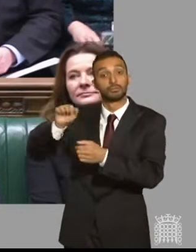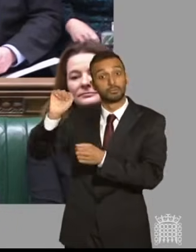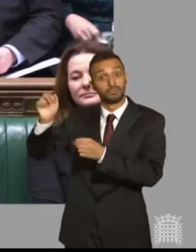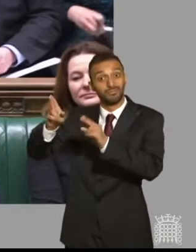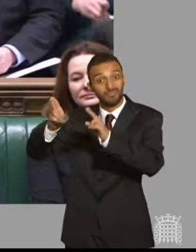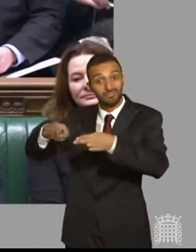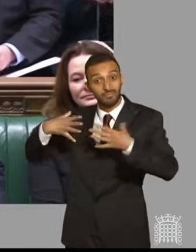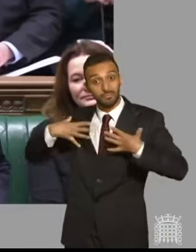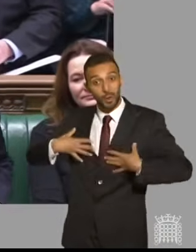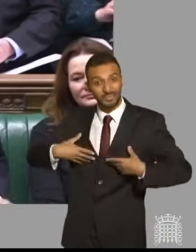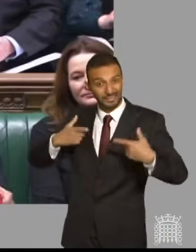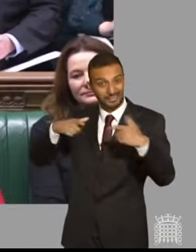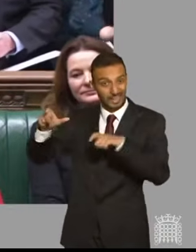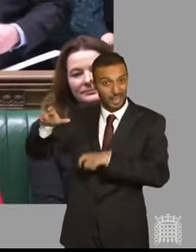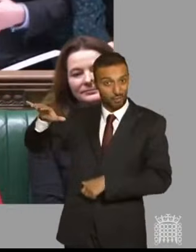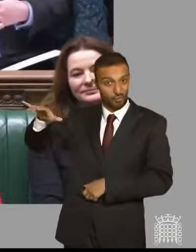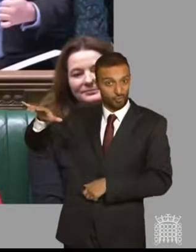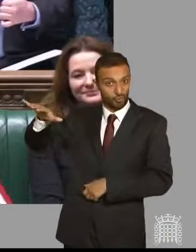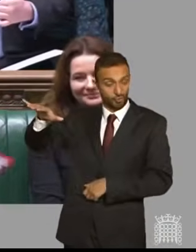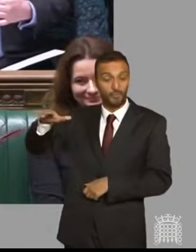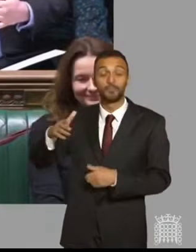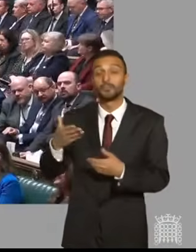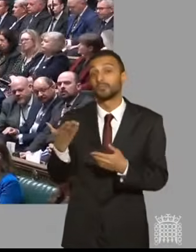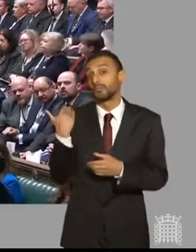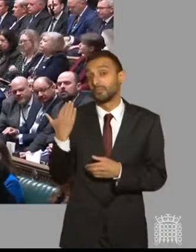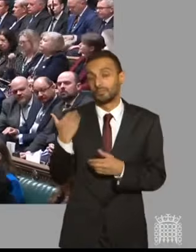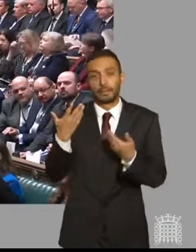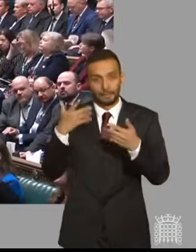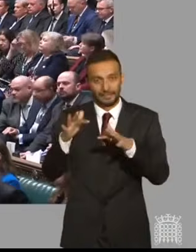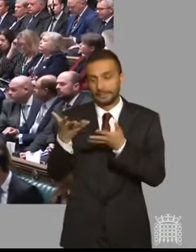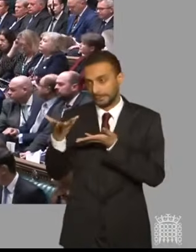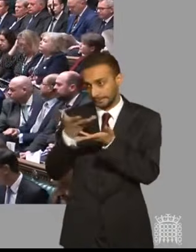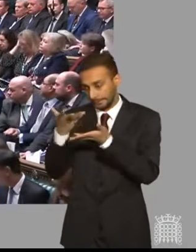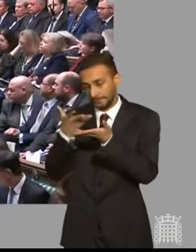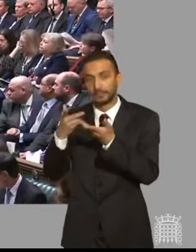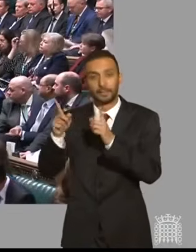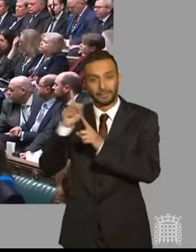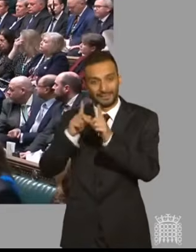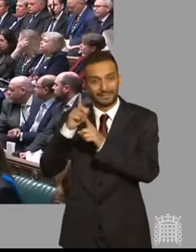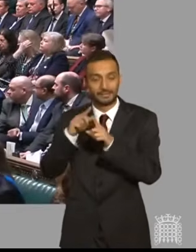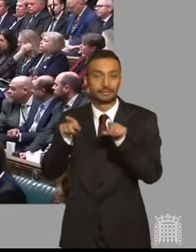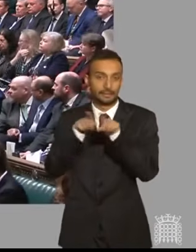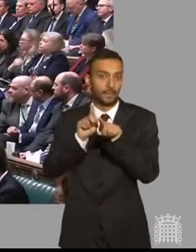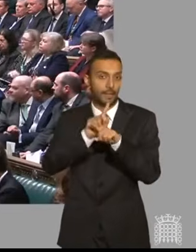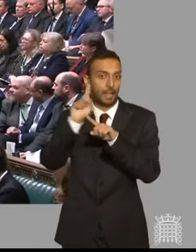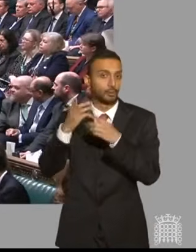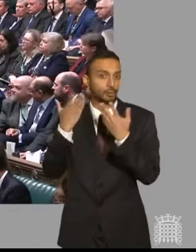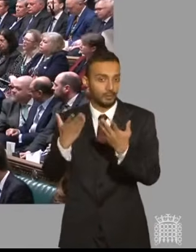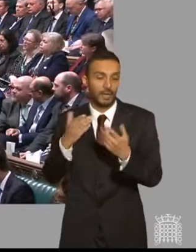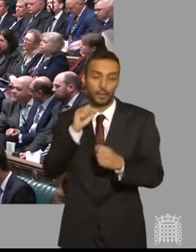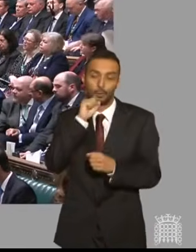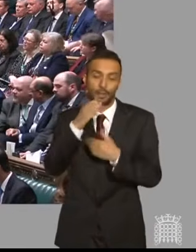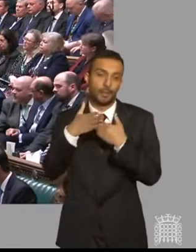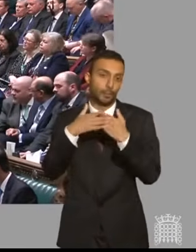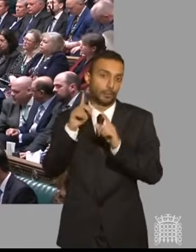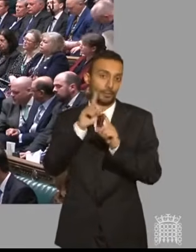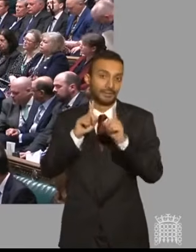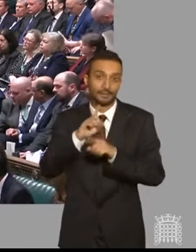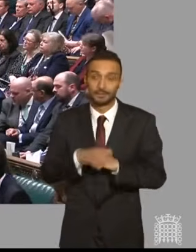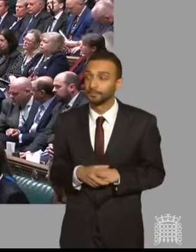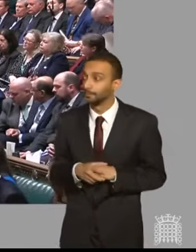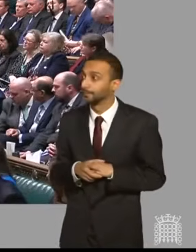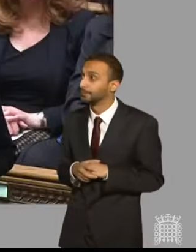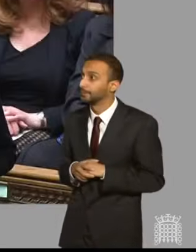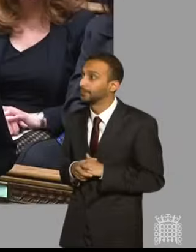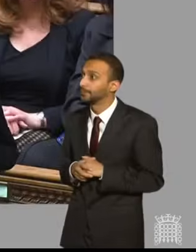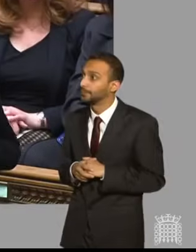this House, I shall have further such meetings later today. I know that my right honourable friend will share my horror felt by